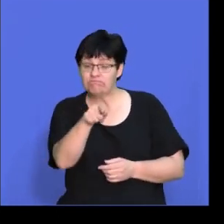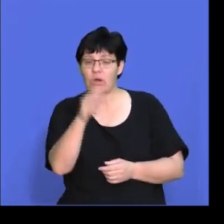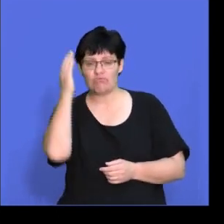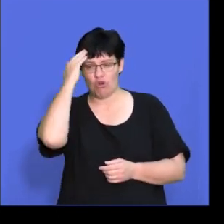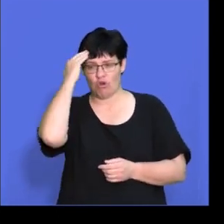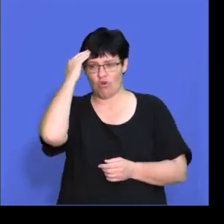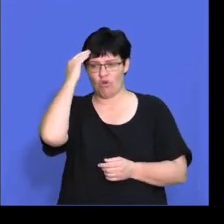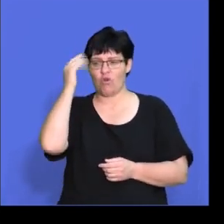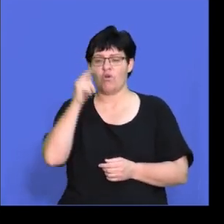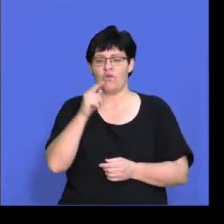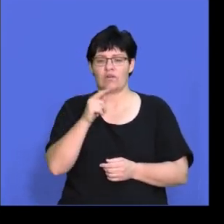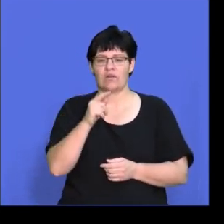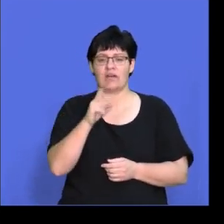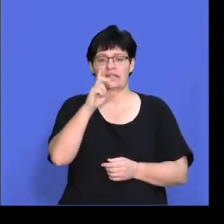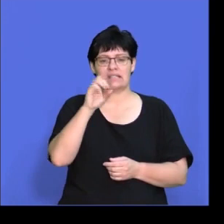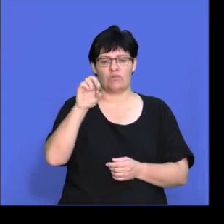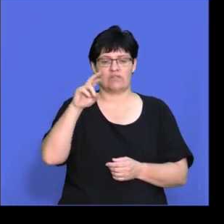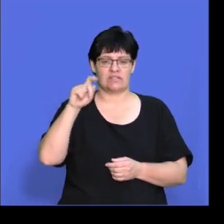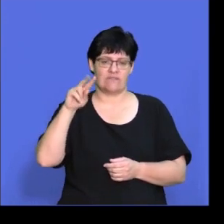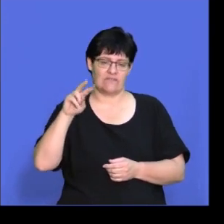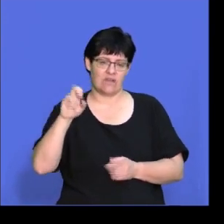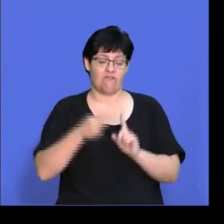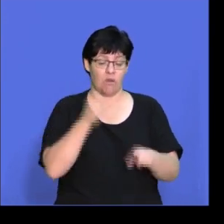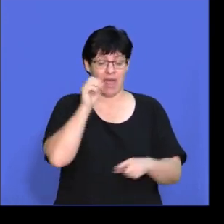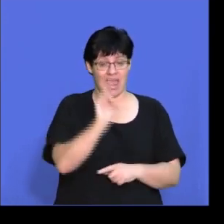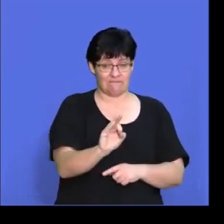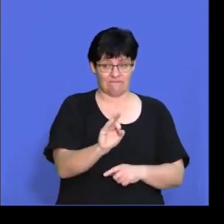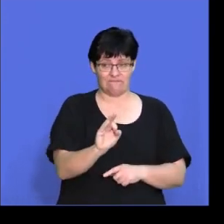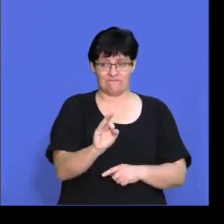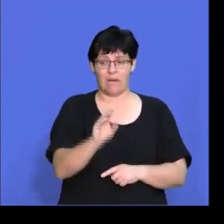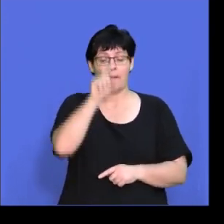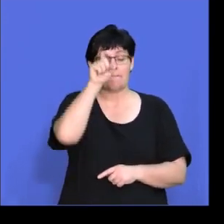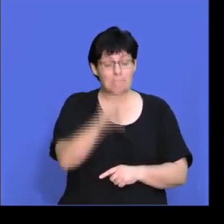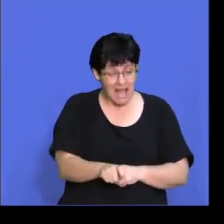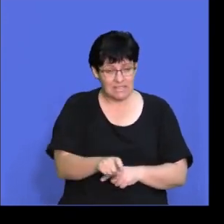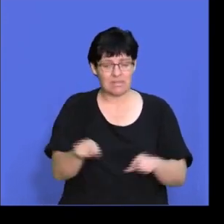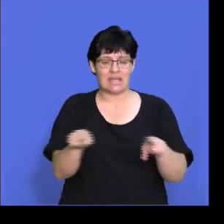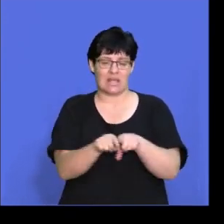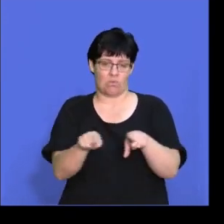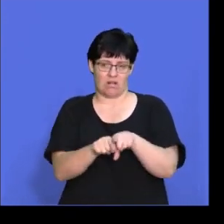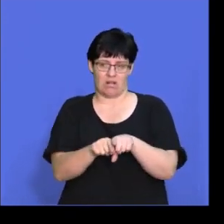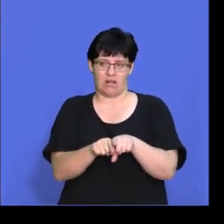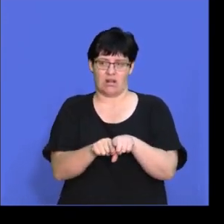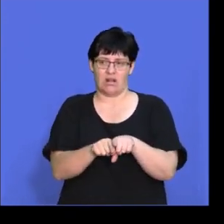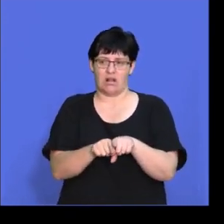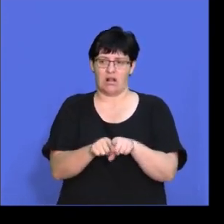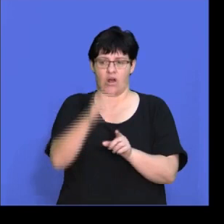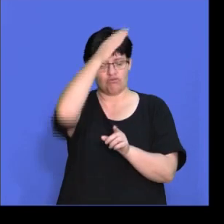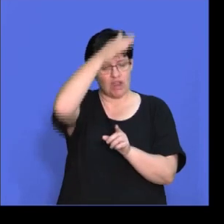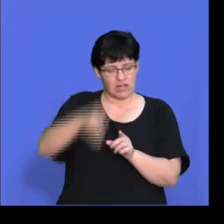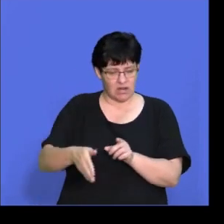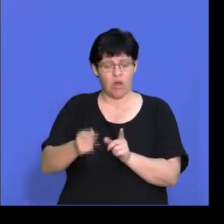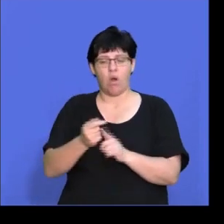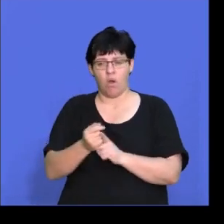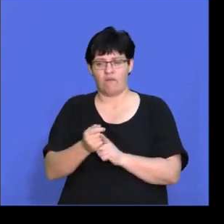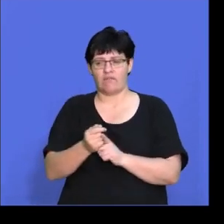that the derivative of f must be equal to the gradient of